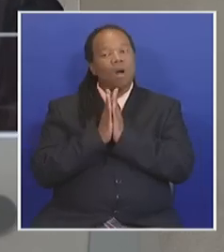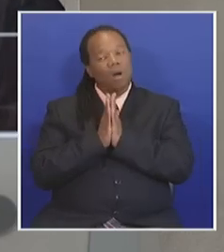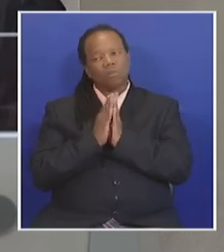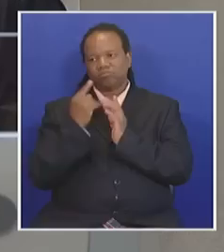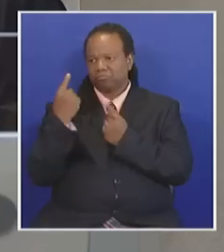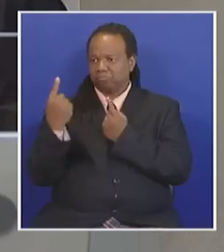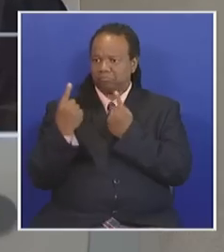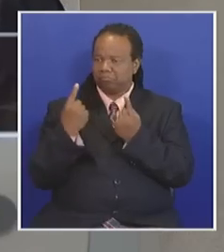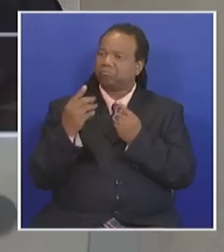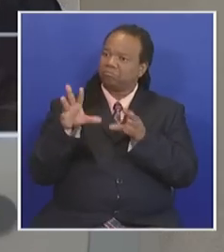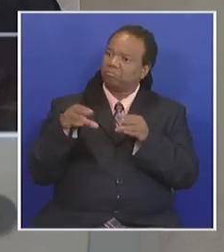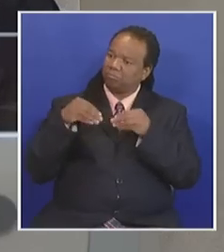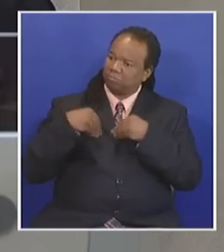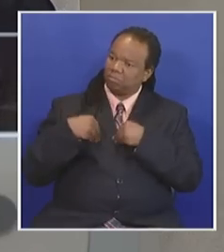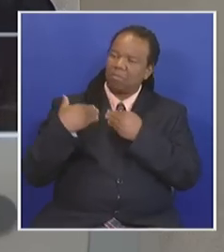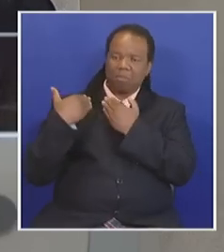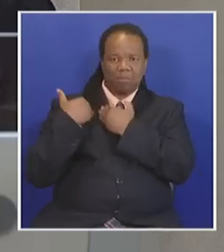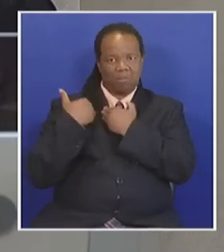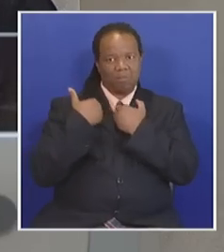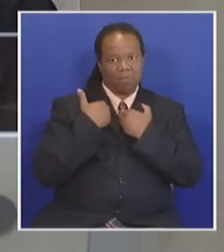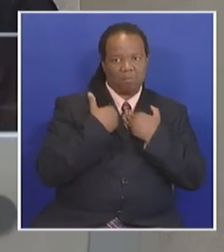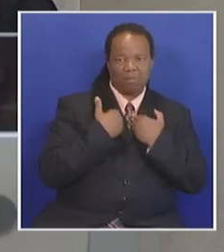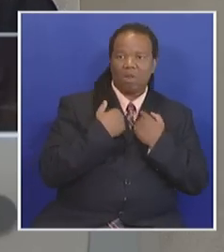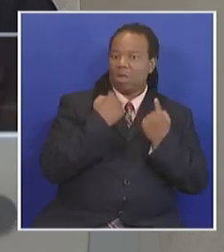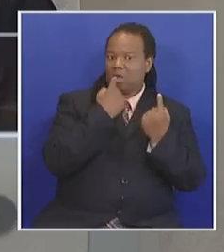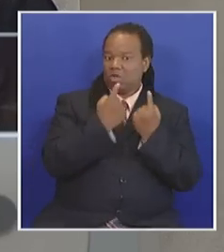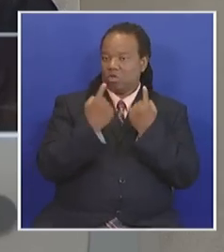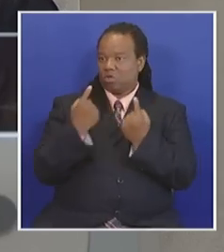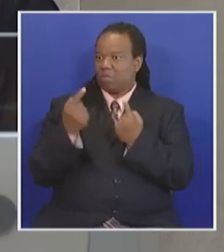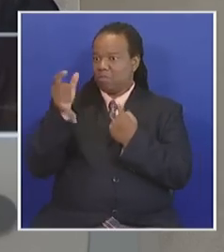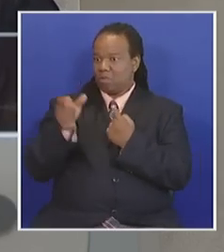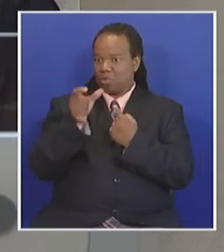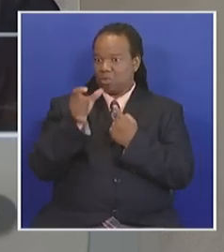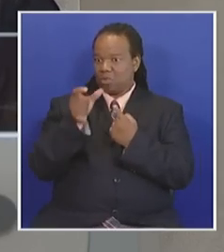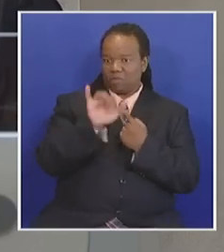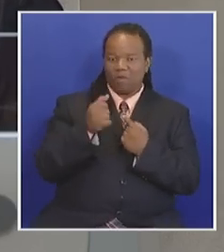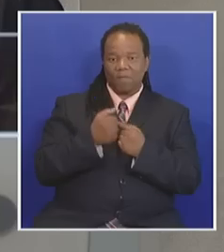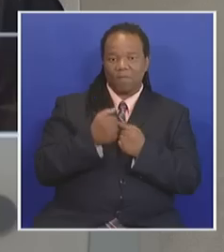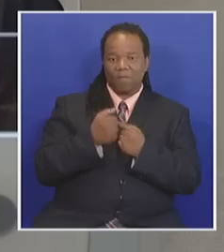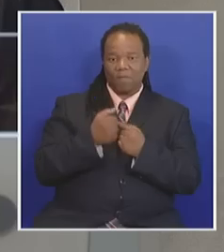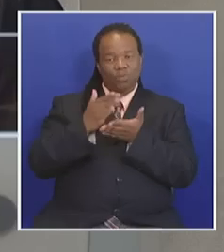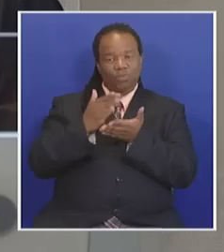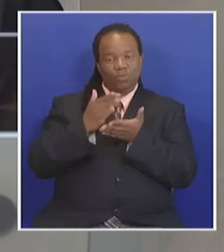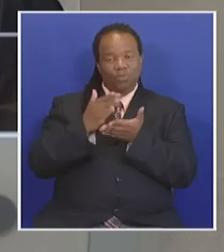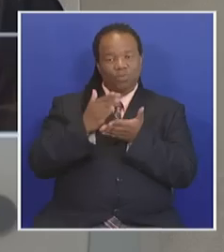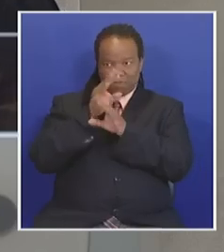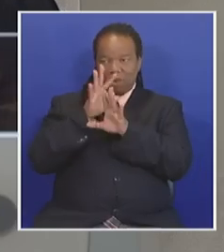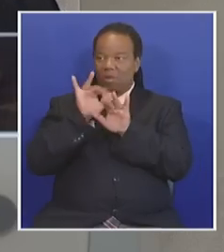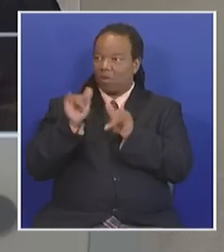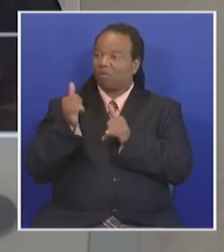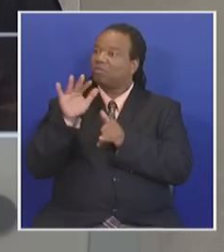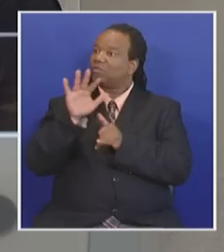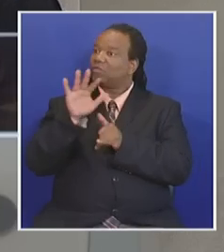collective responsibility of each and every one of our citizens who share the vision of a South Africa united in its